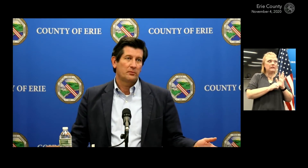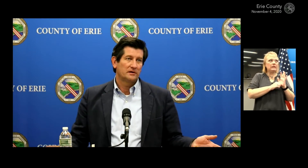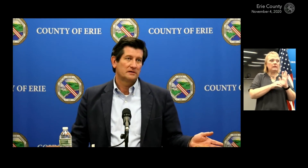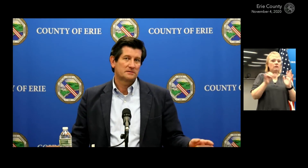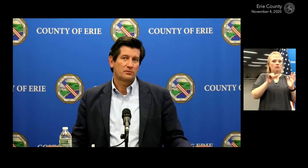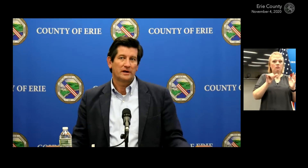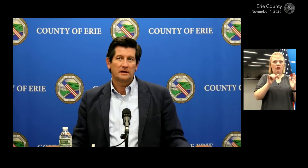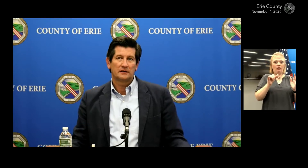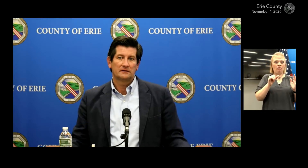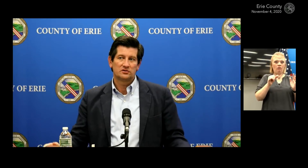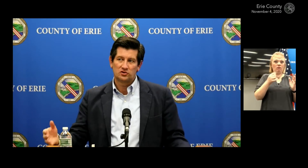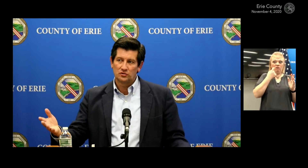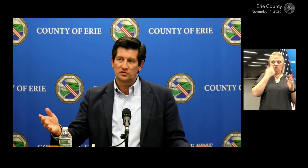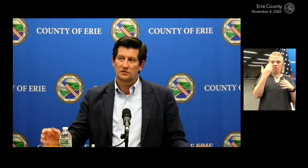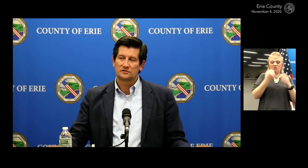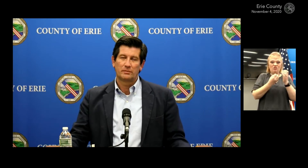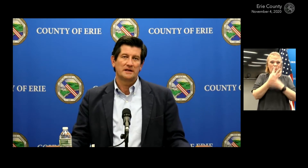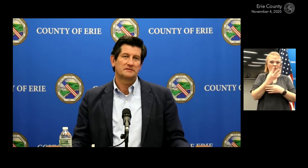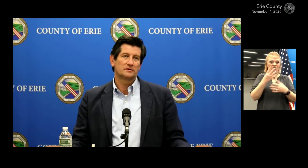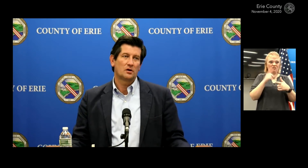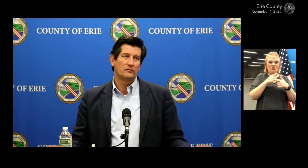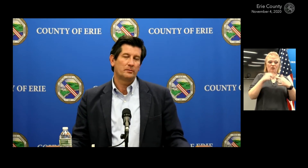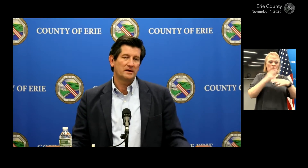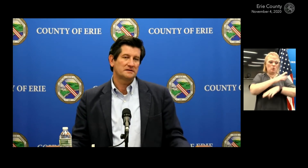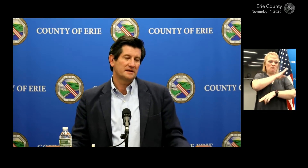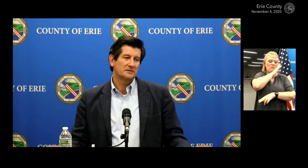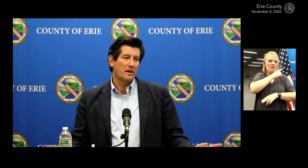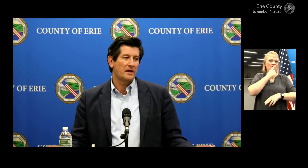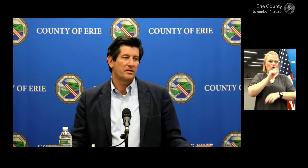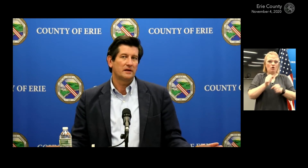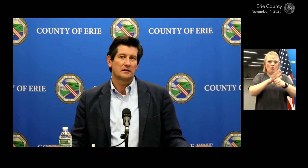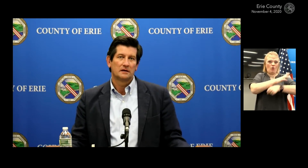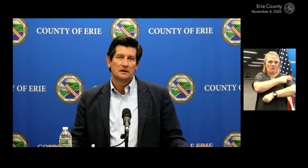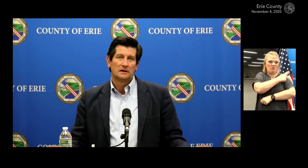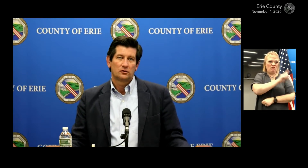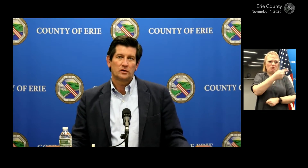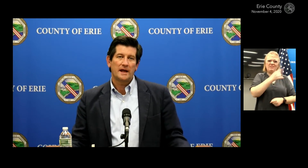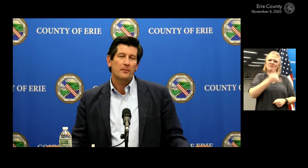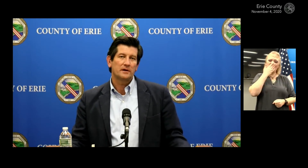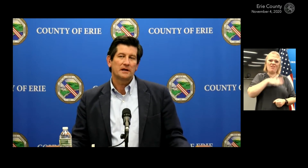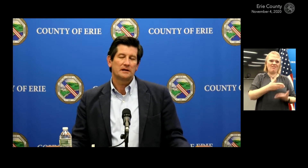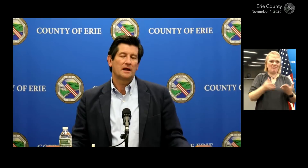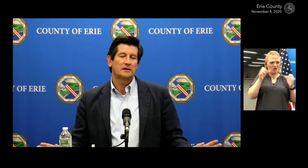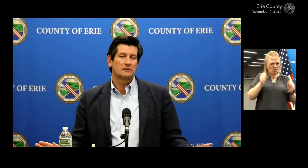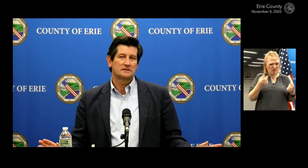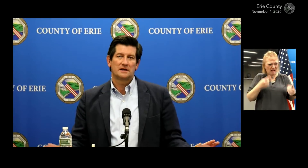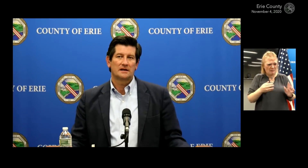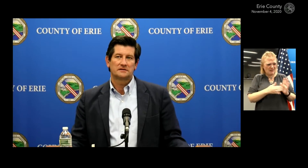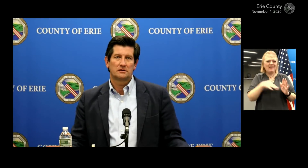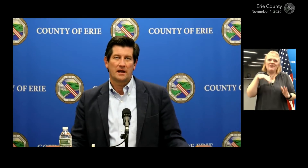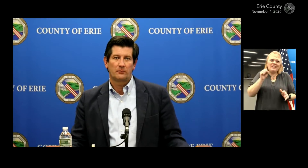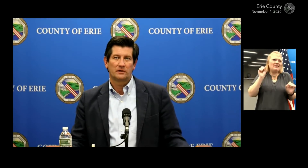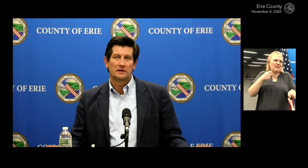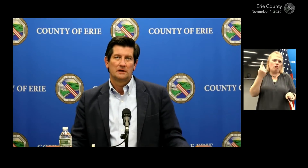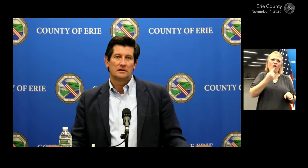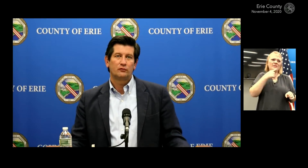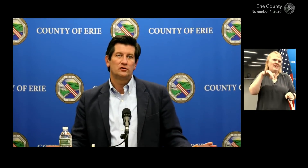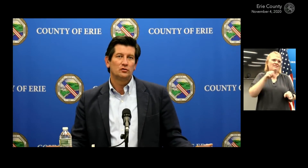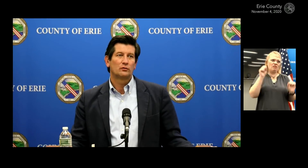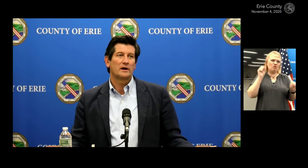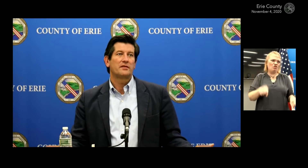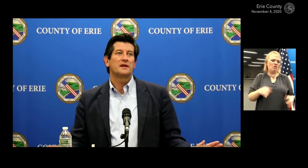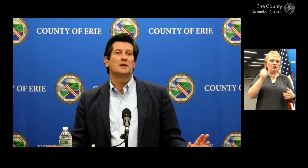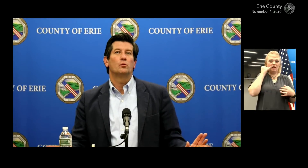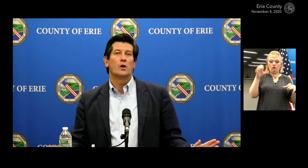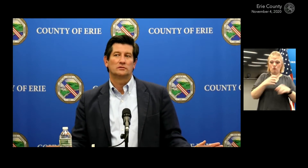like happened in the spring, and just use those beds for COVID patients, that's a bad thing. Could it happen again? Yeah, I can always say yes, it could happen. If we